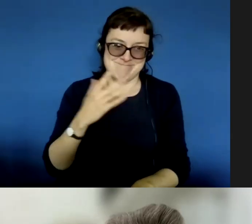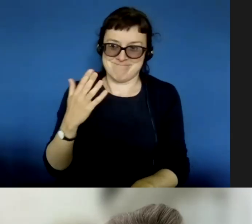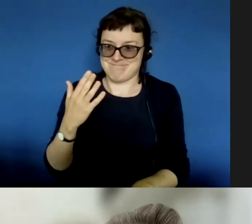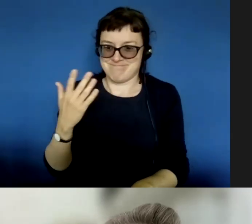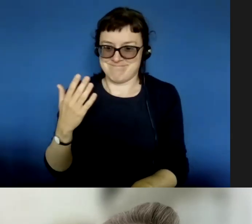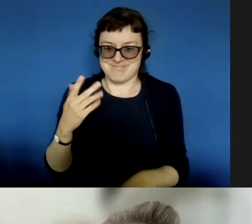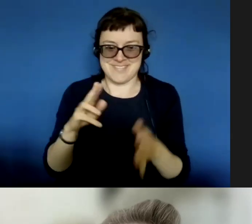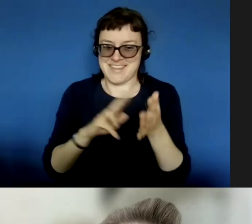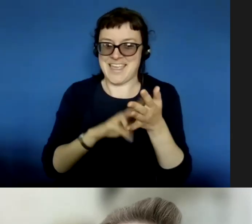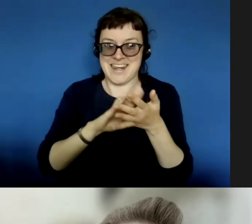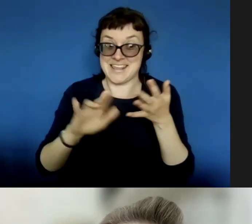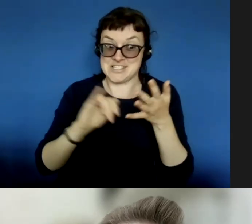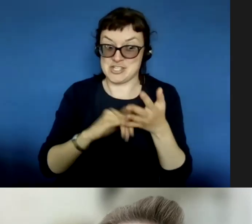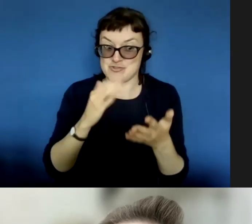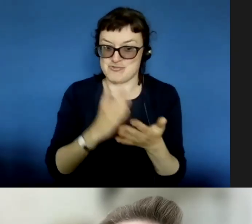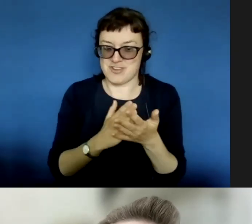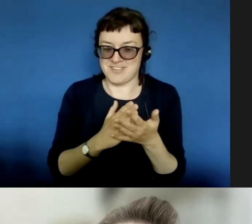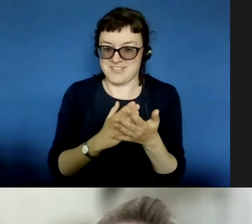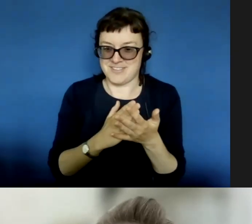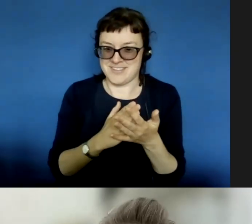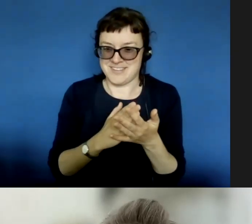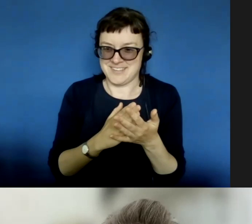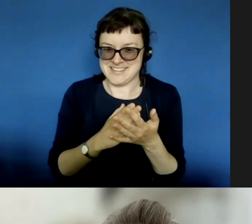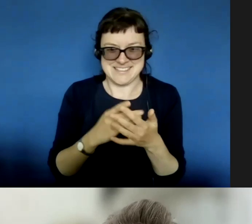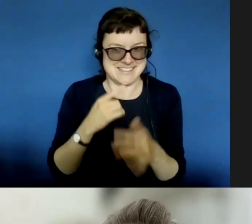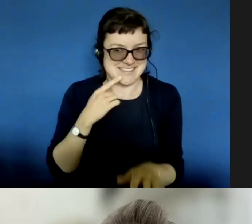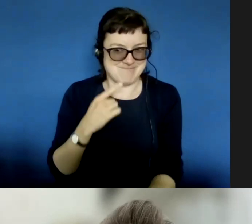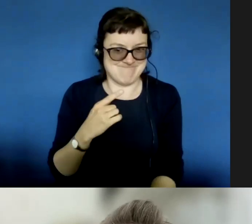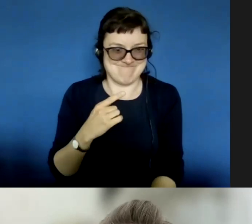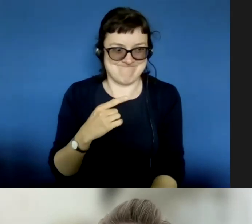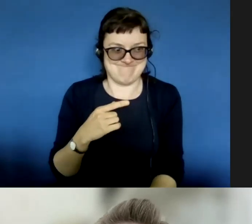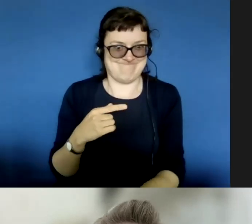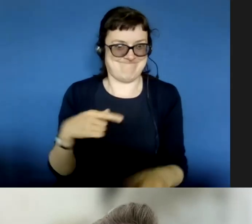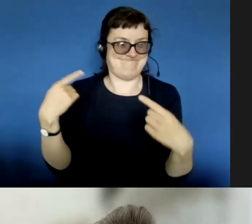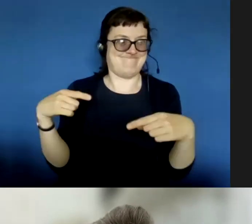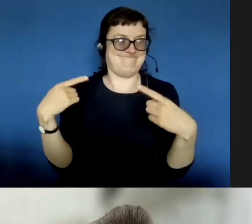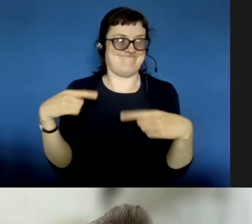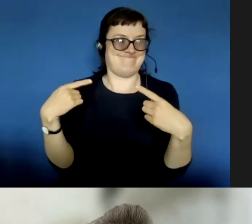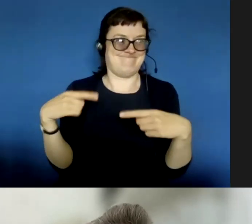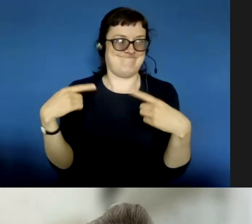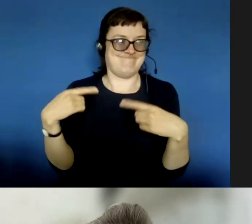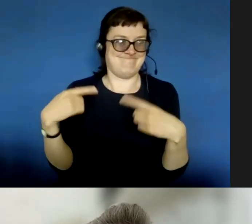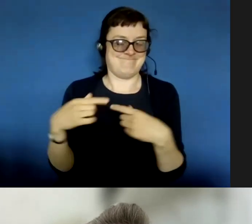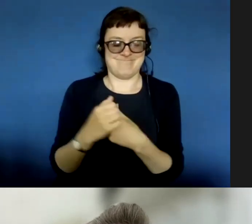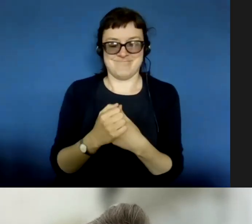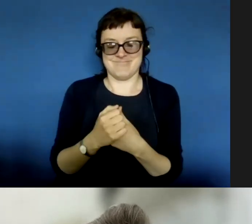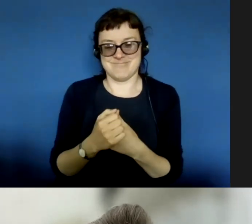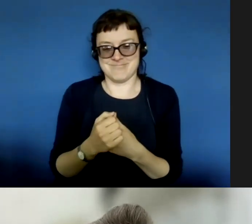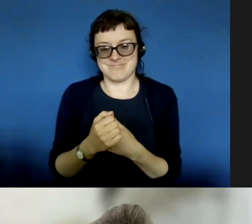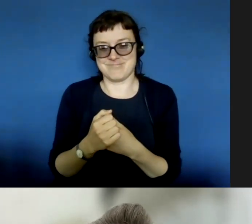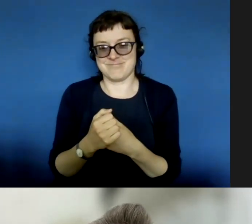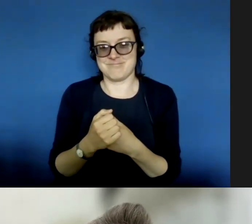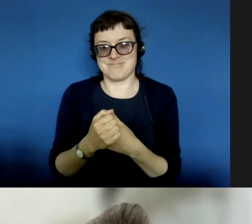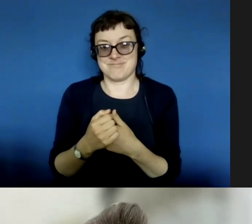the NHS Trust were quite adamantly against